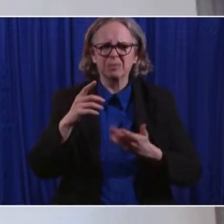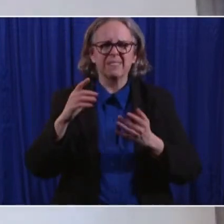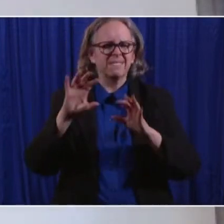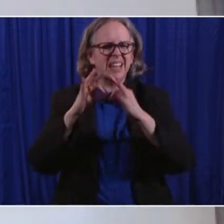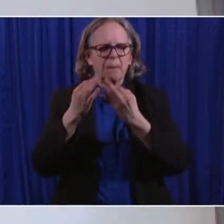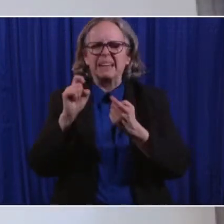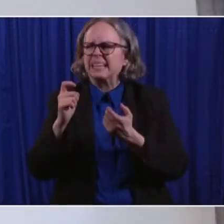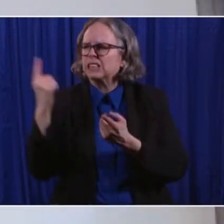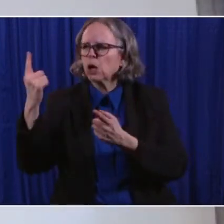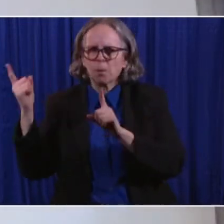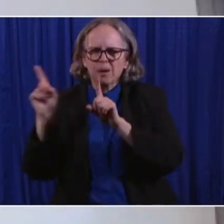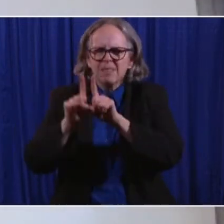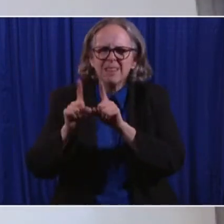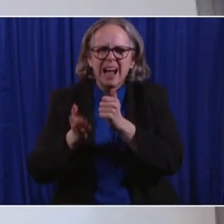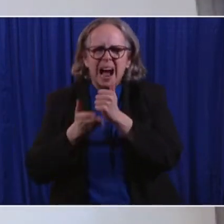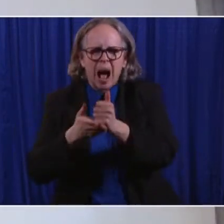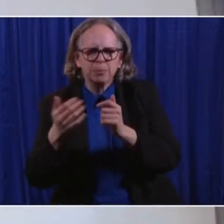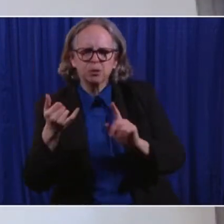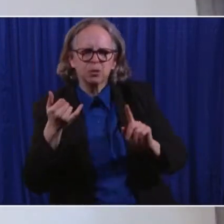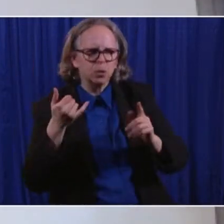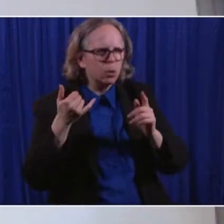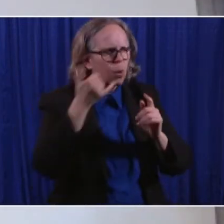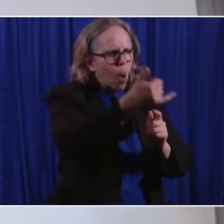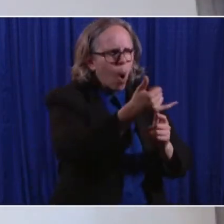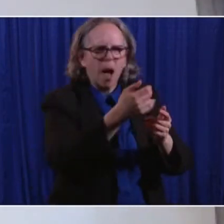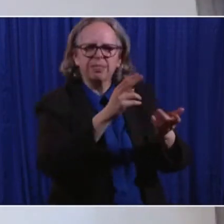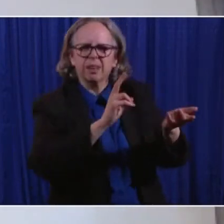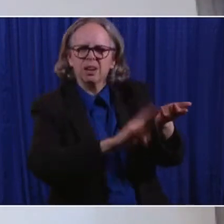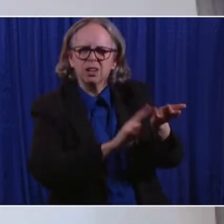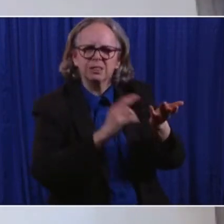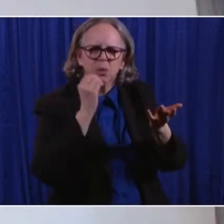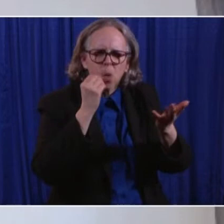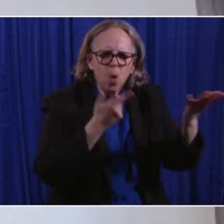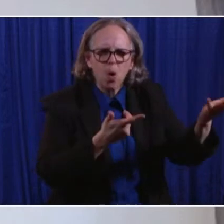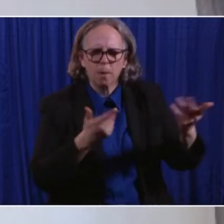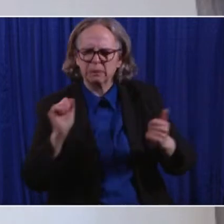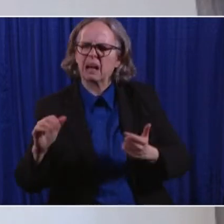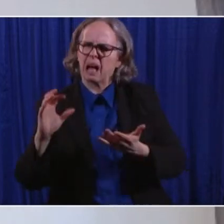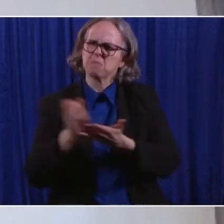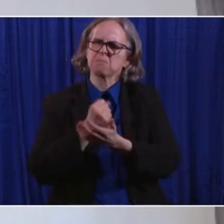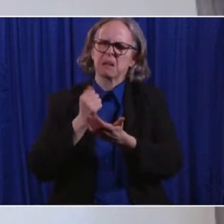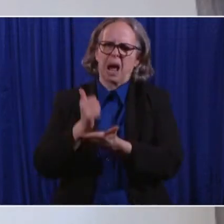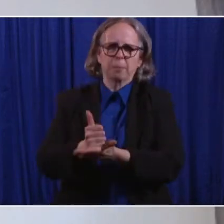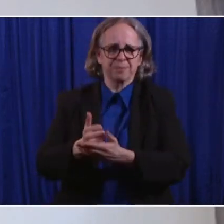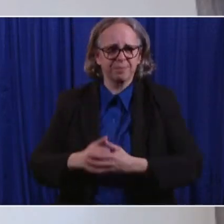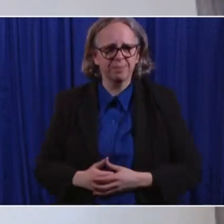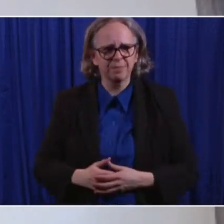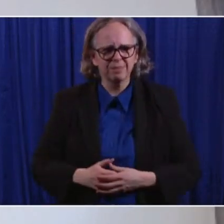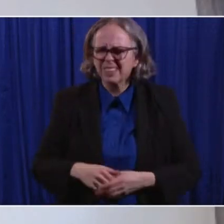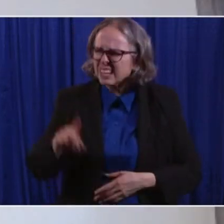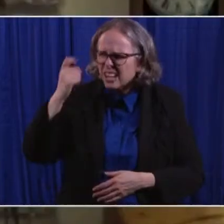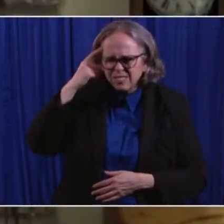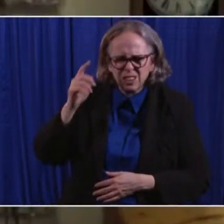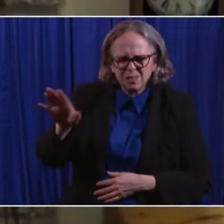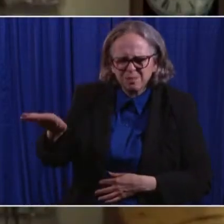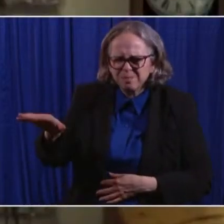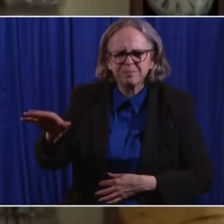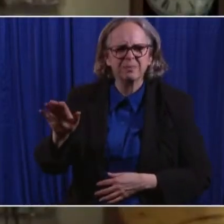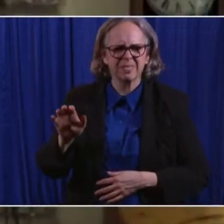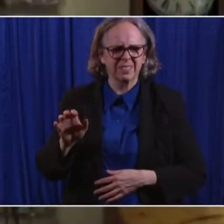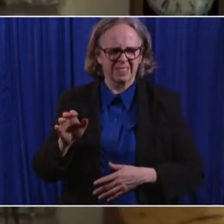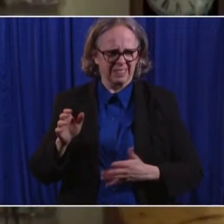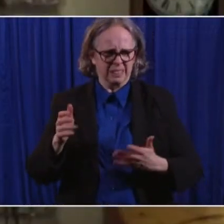become involved, those visits wouldn't have happened. So let me just maybe summarize, and you tell me if this is right or